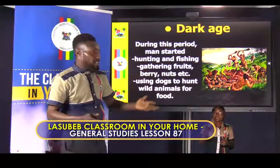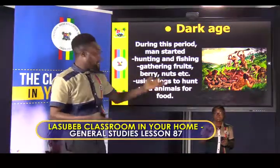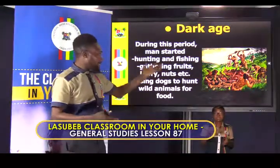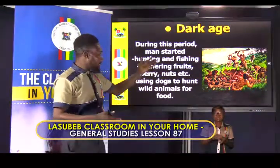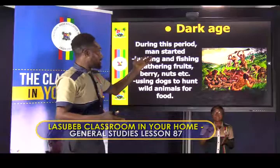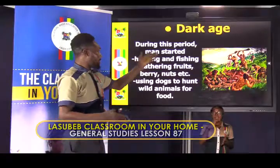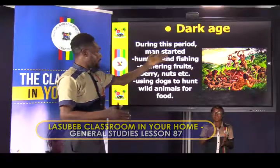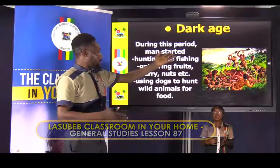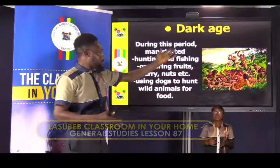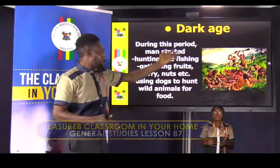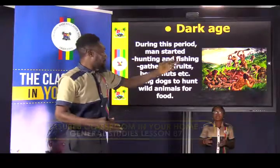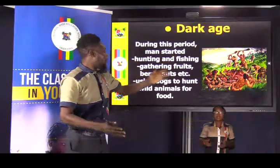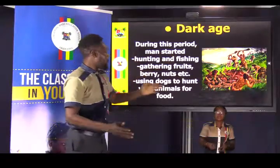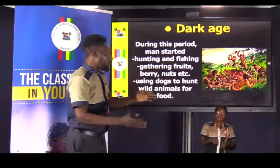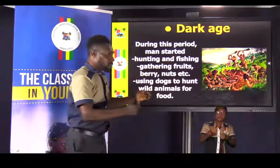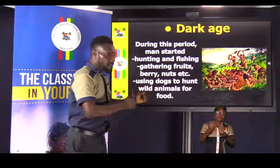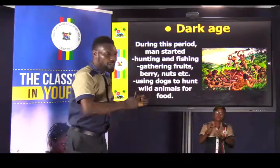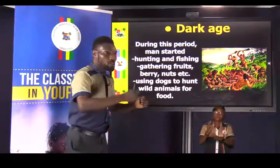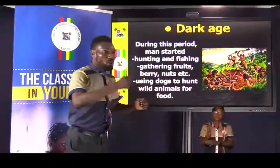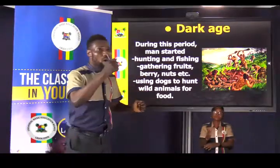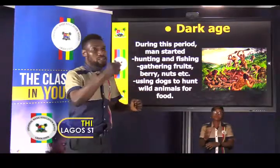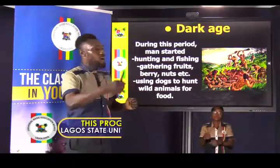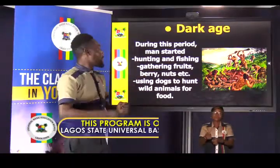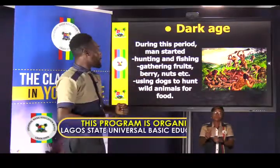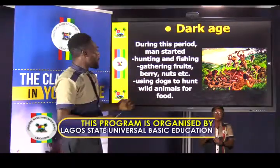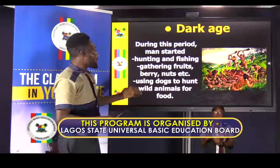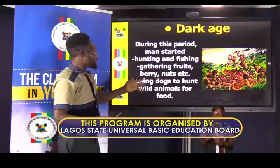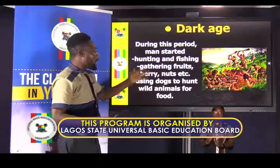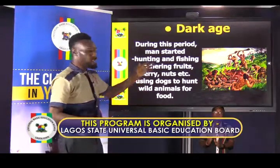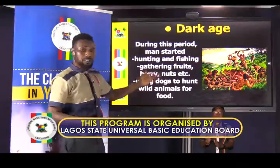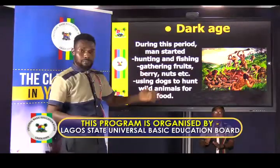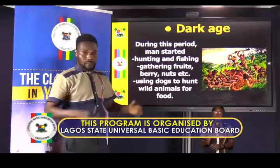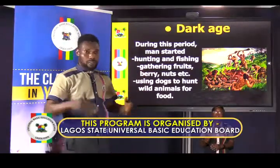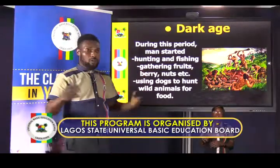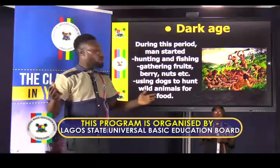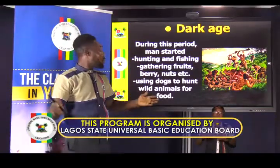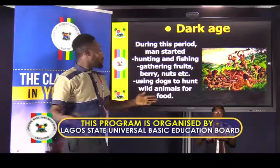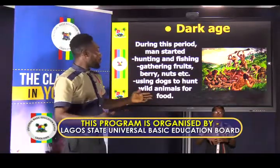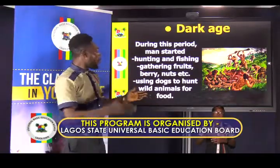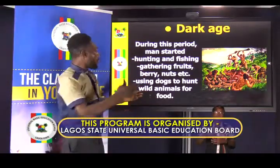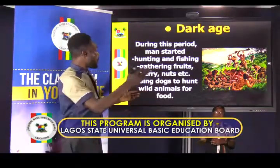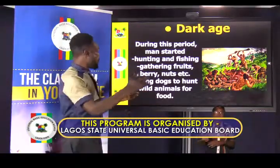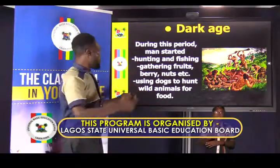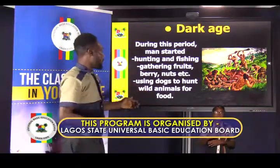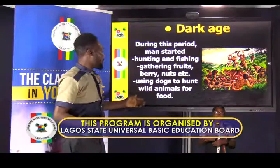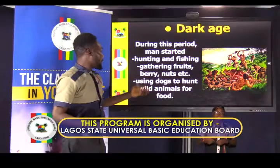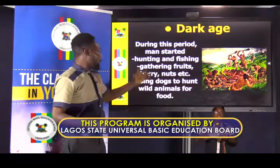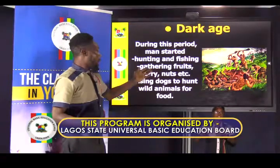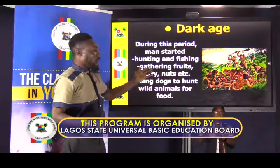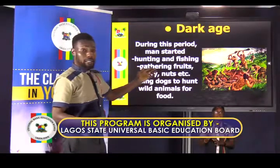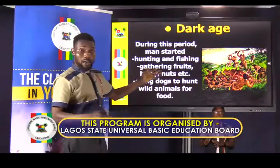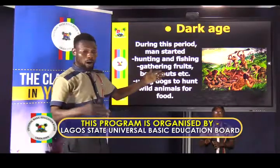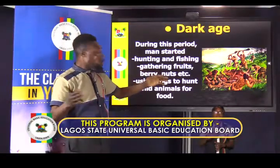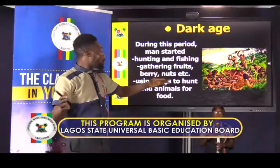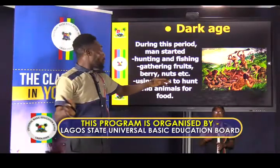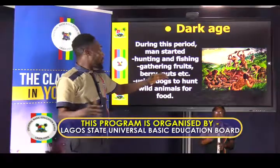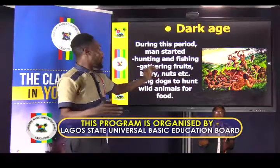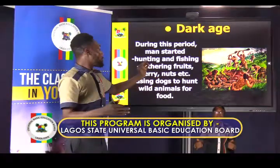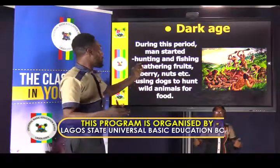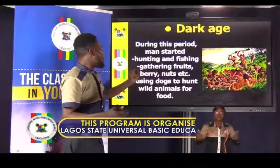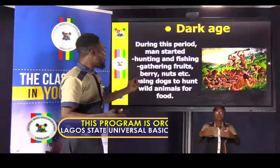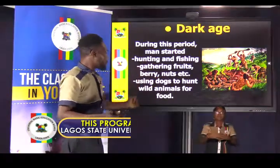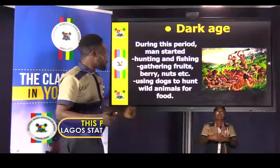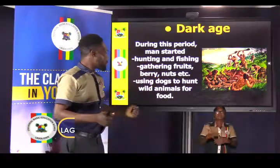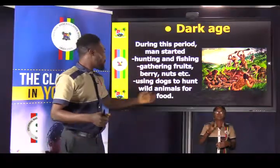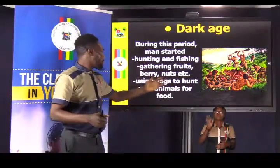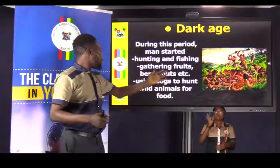fishing. At least this era, they were trying to hunt animals, and they could go on fishing, and they also were